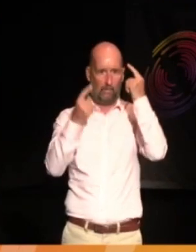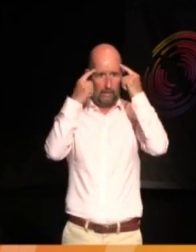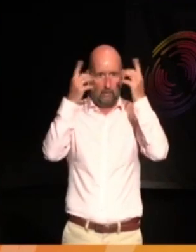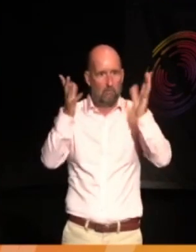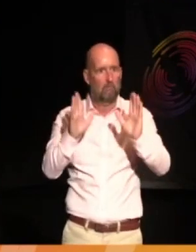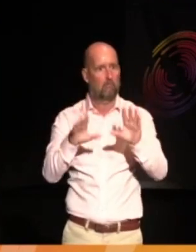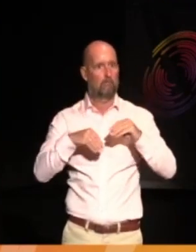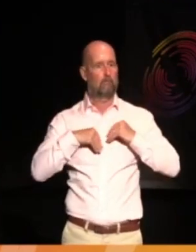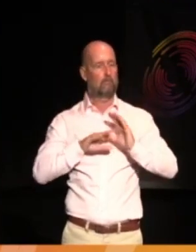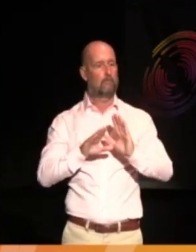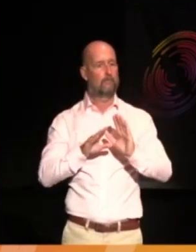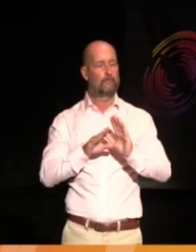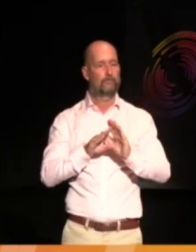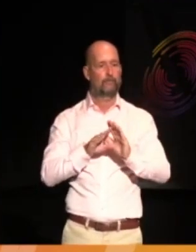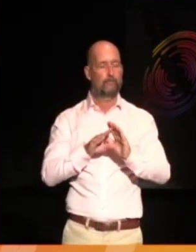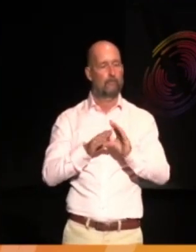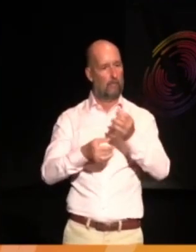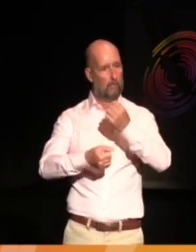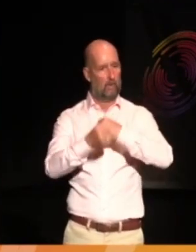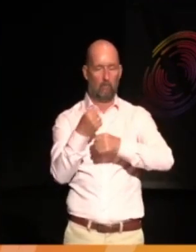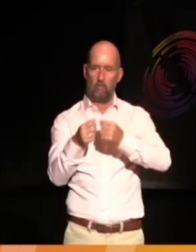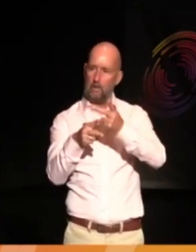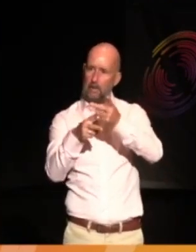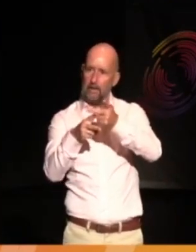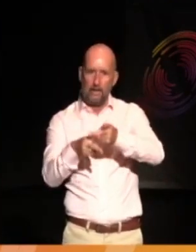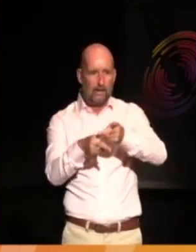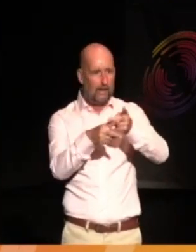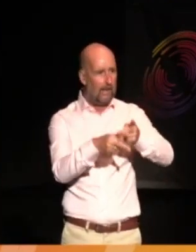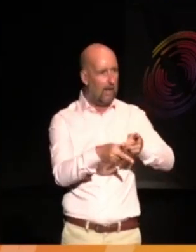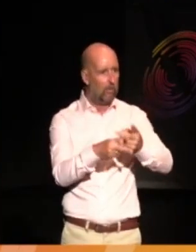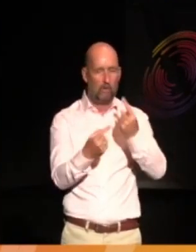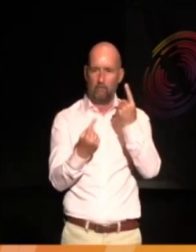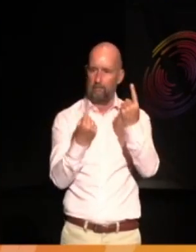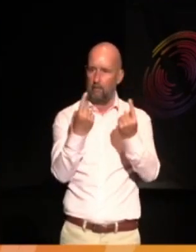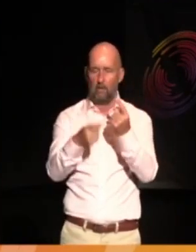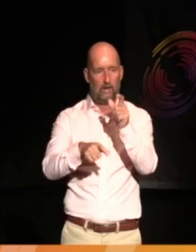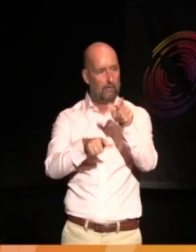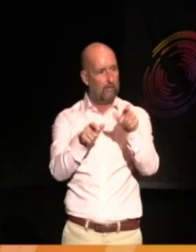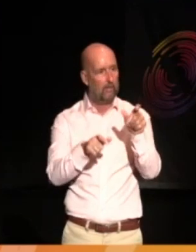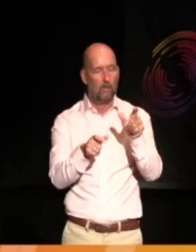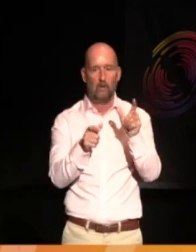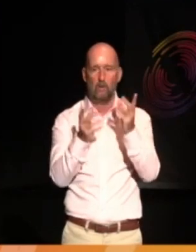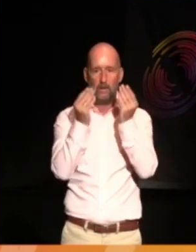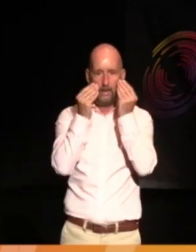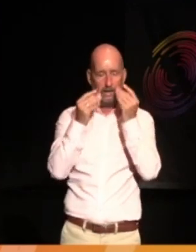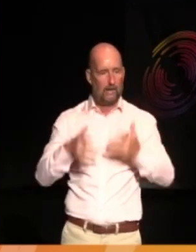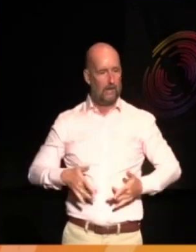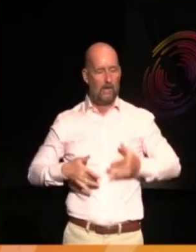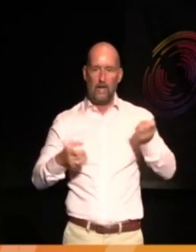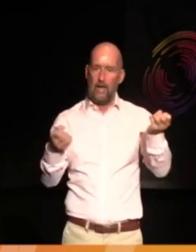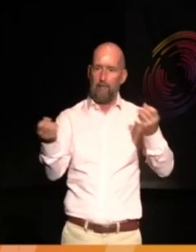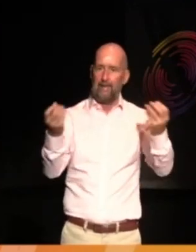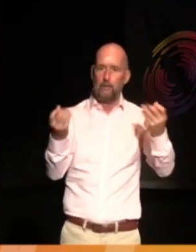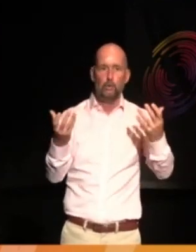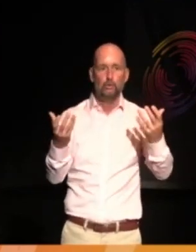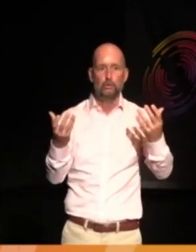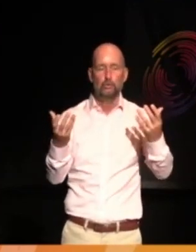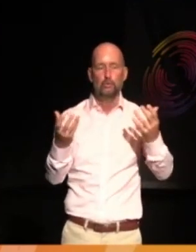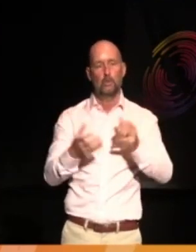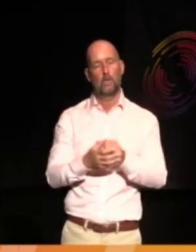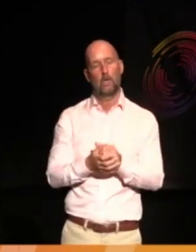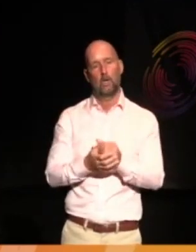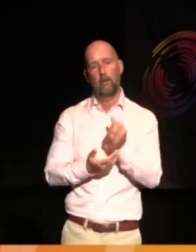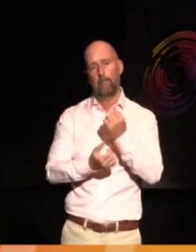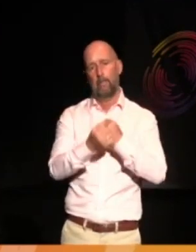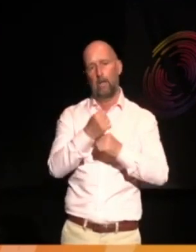of caring for people and wanting to listen to all opinions and etc. But there does come a point, doesn't there, when